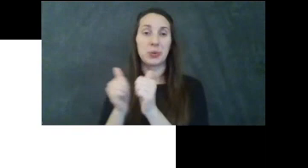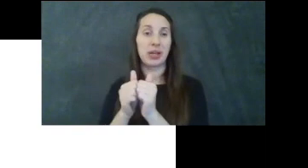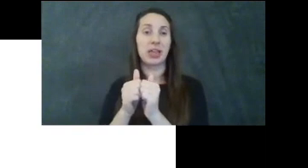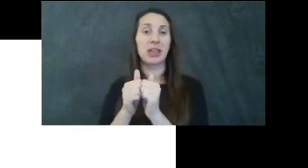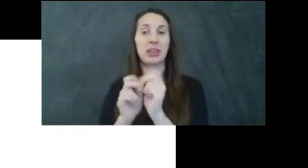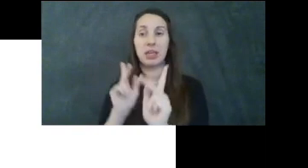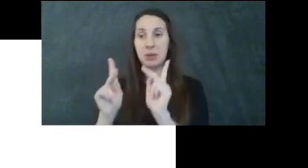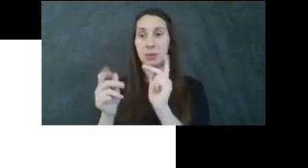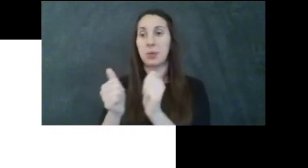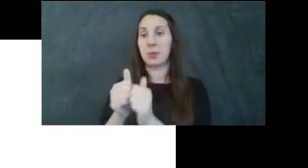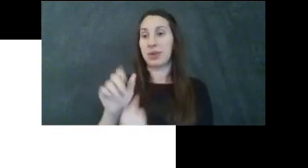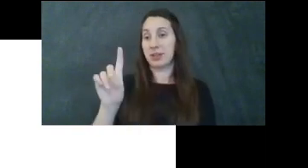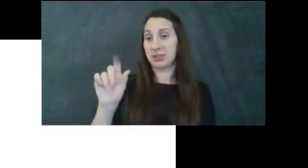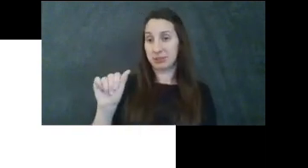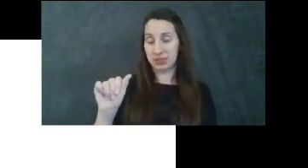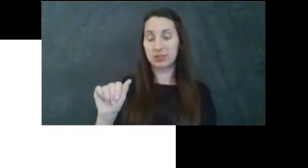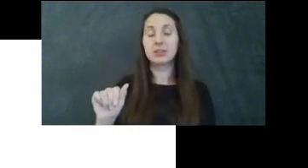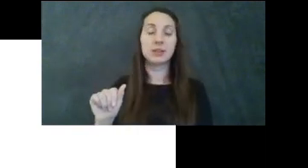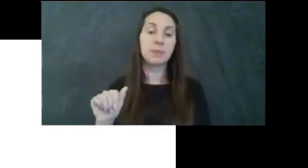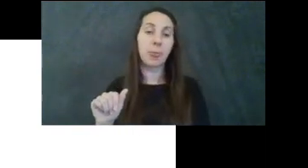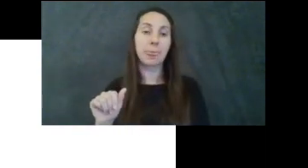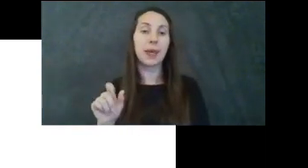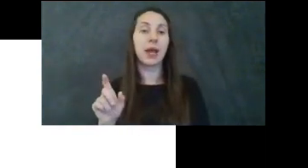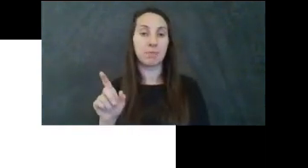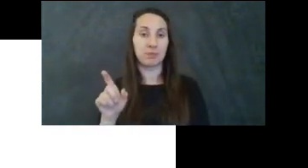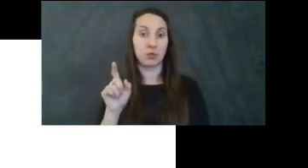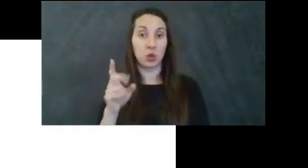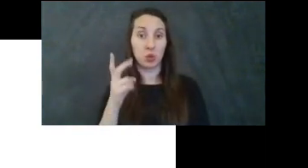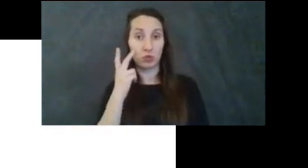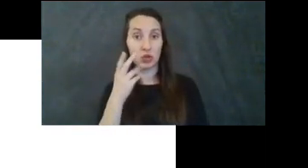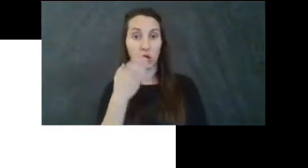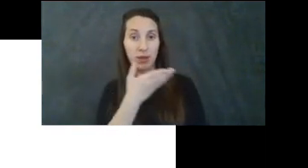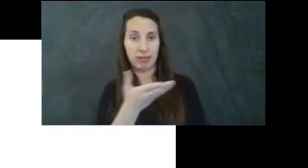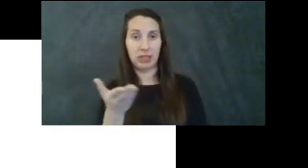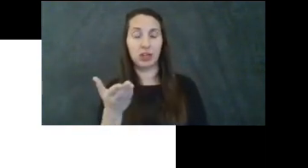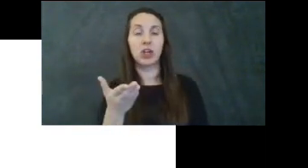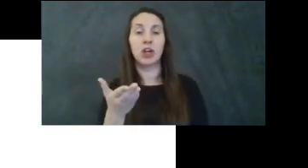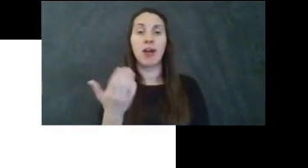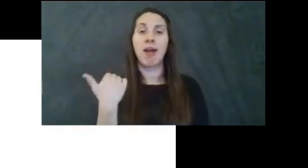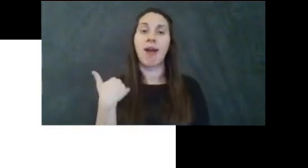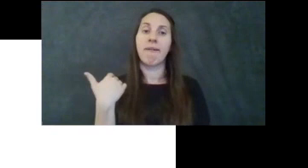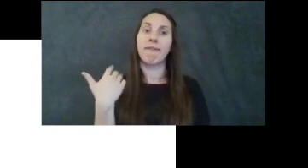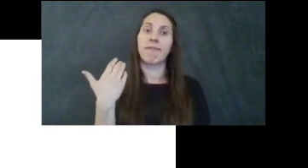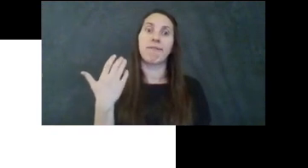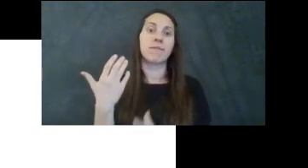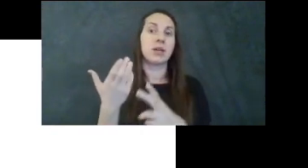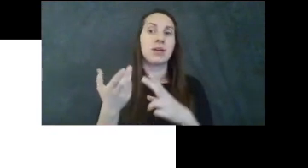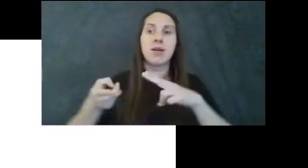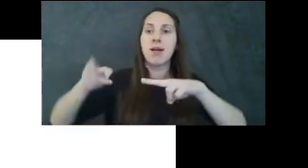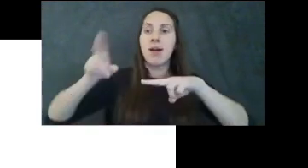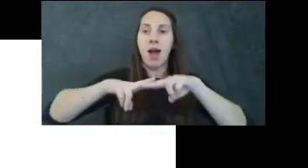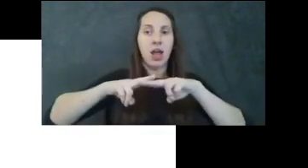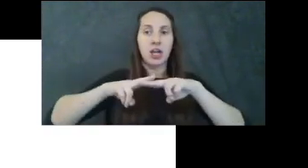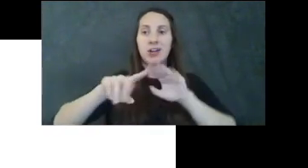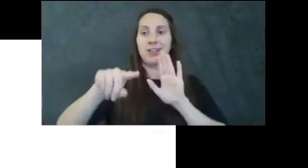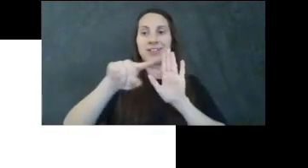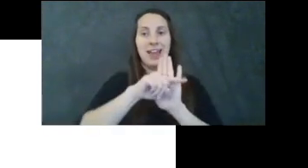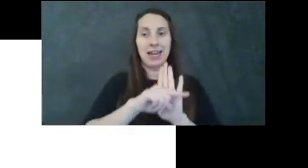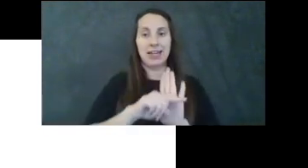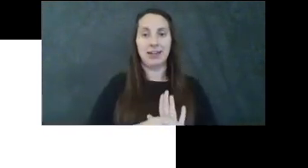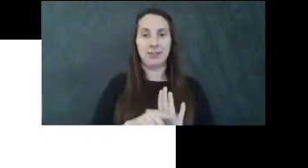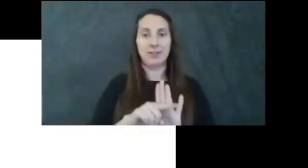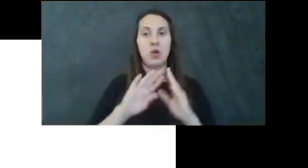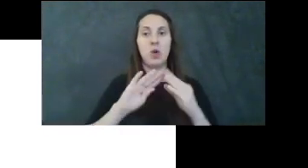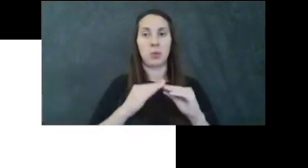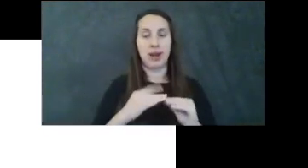with disabilities, and you saw here that where you have much higher negative ratings, for him